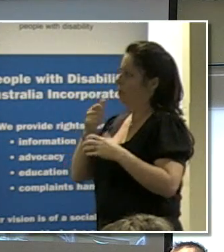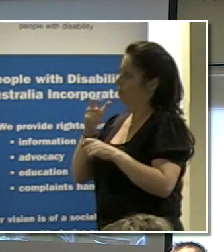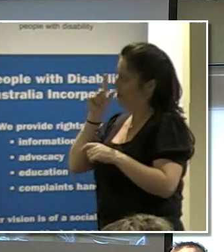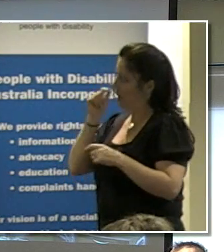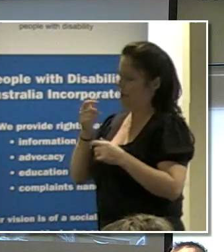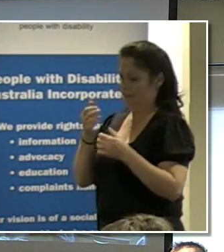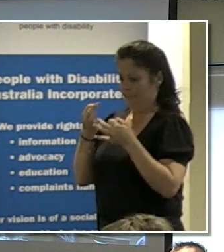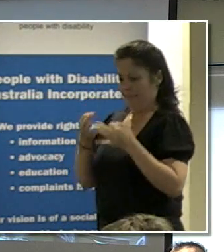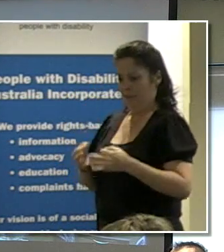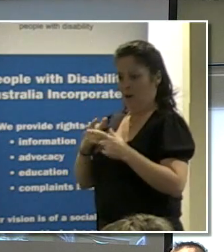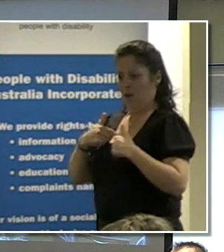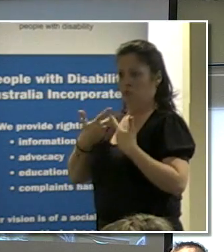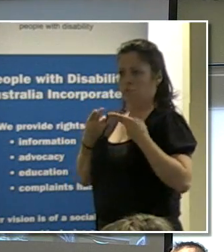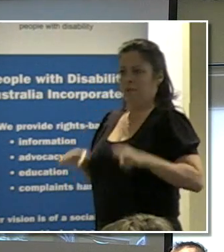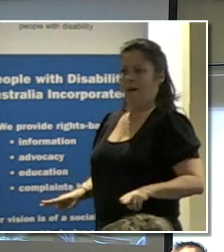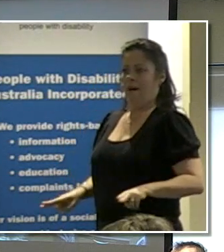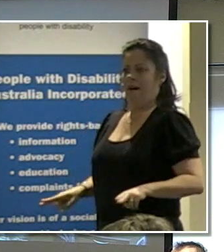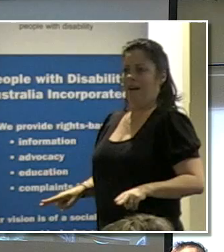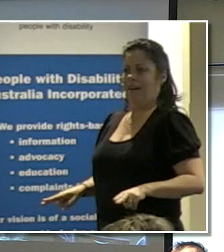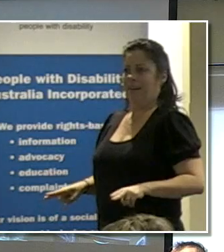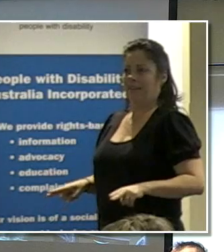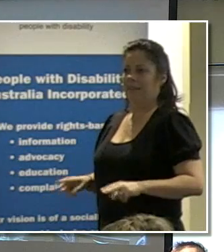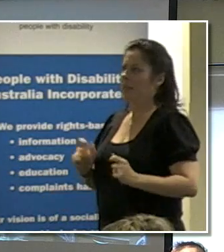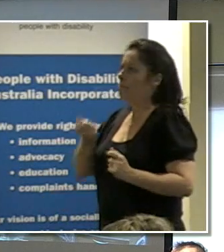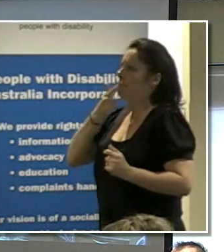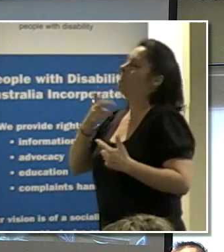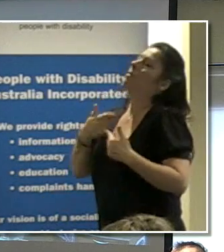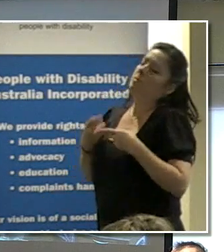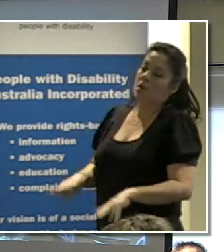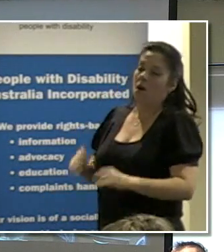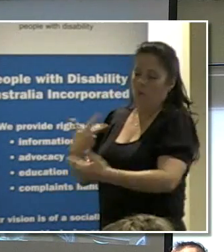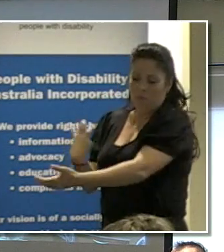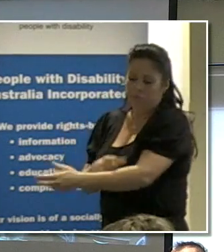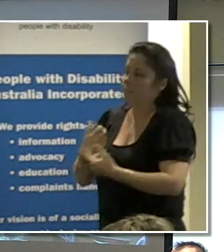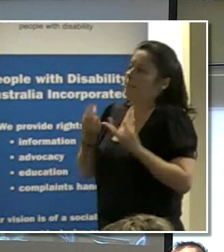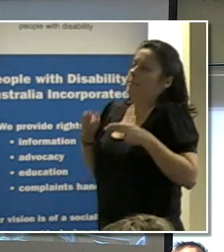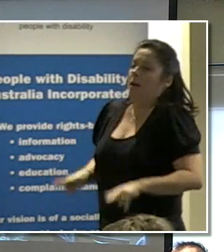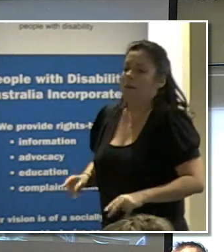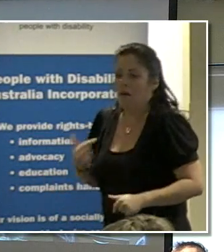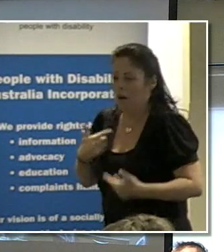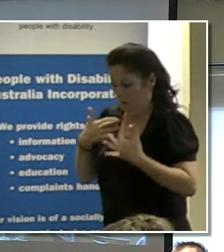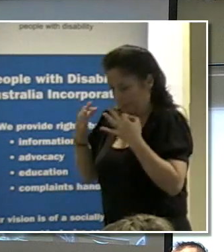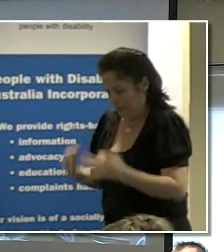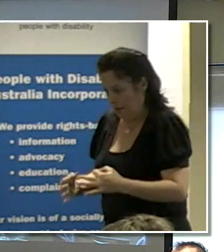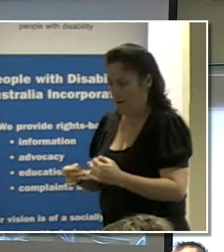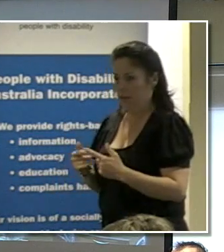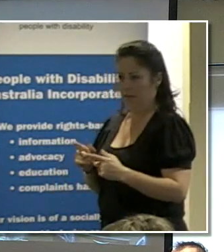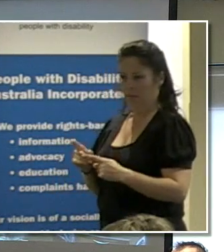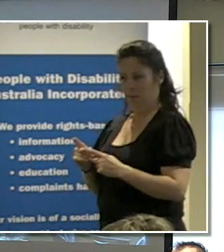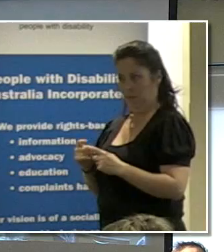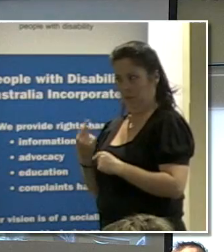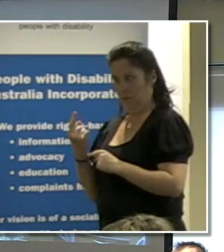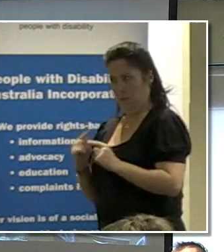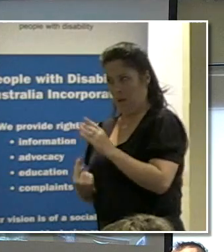there'll be lots of pressures applied to people, an assumption that our lives aren't as worthy as anybody else. Well, having